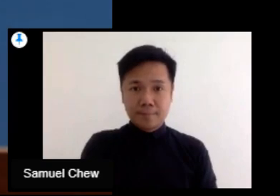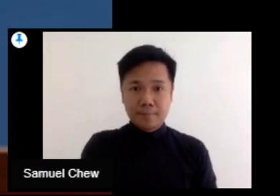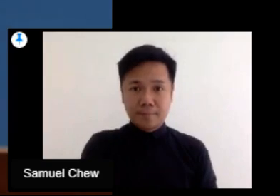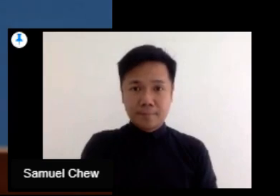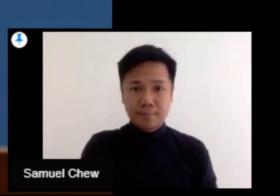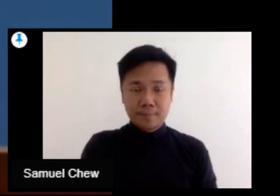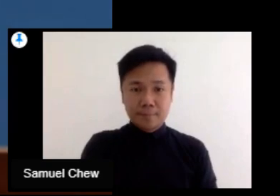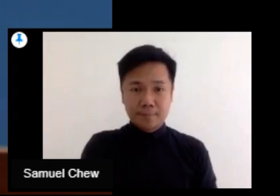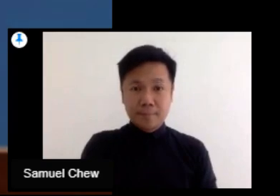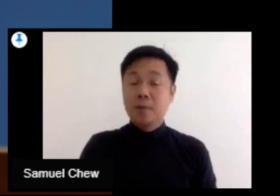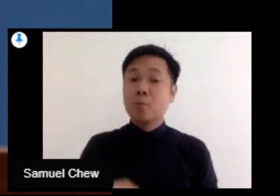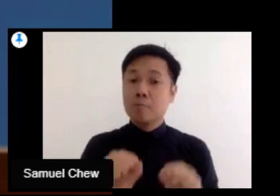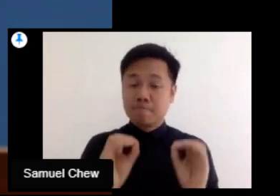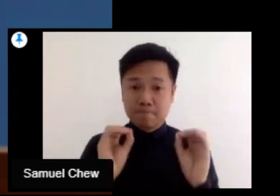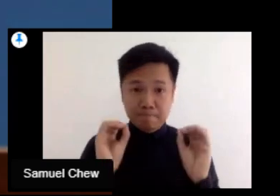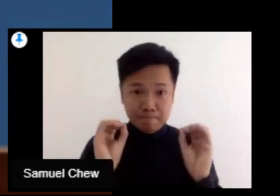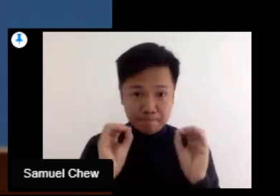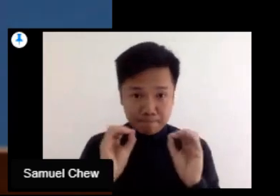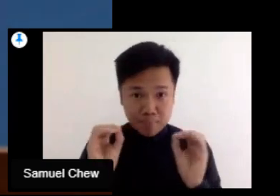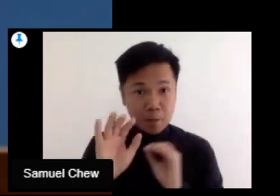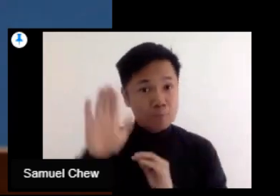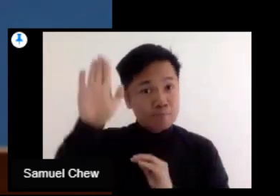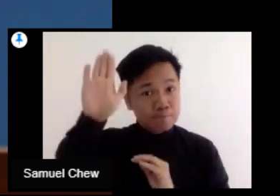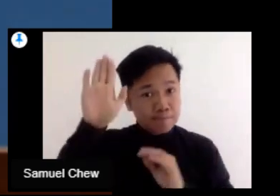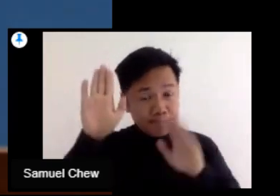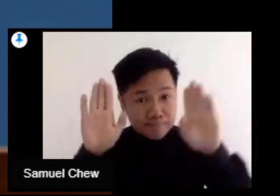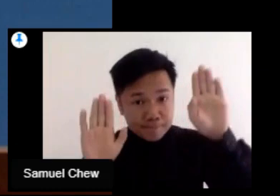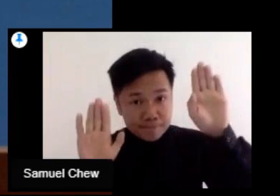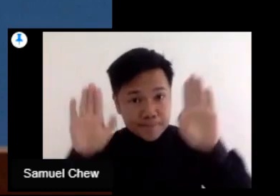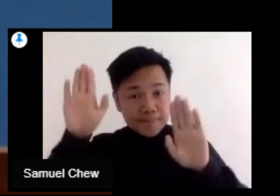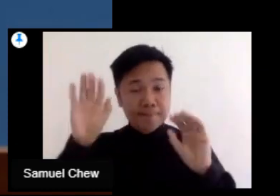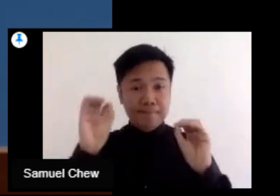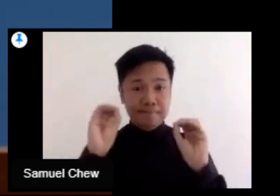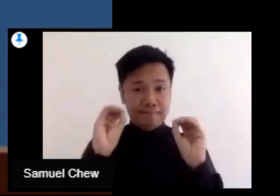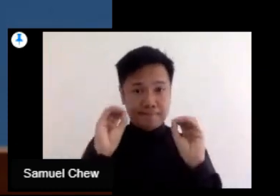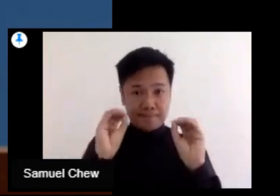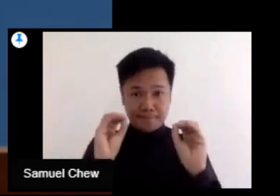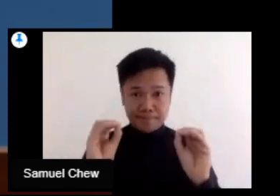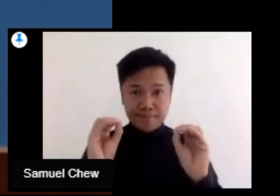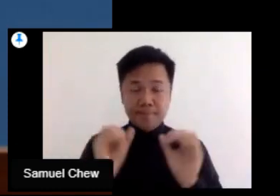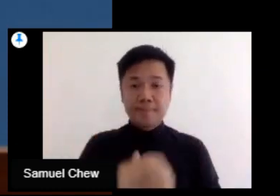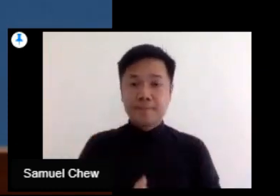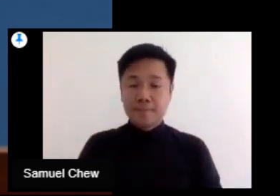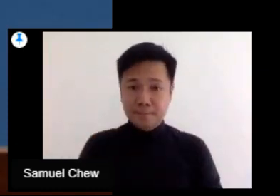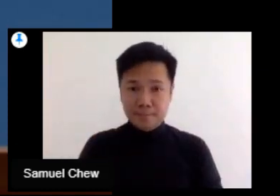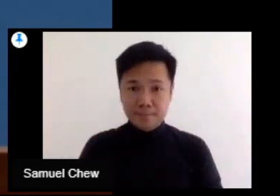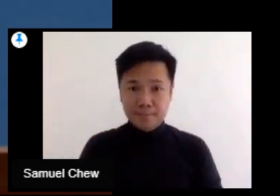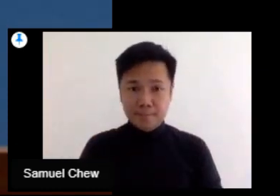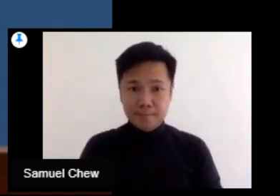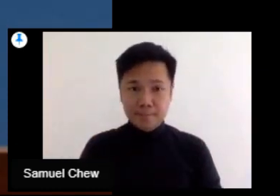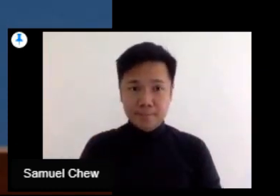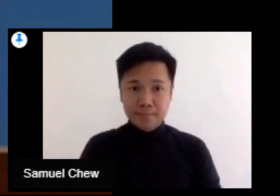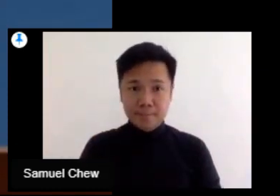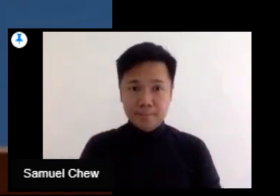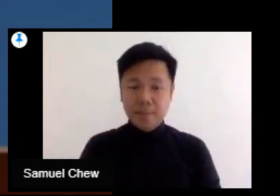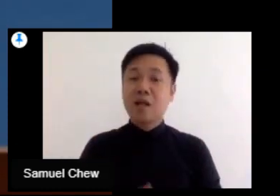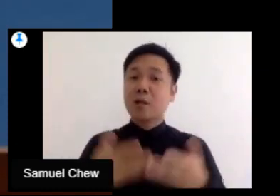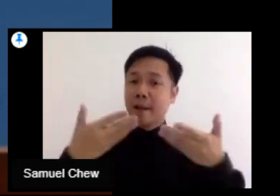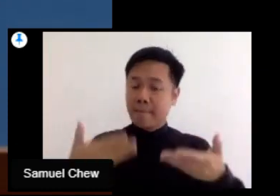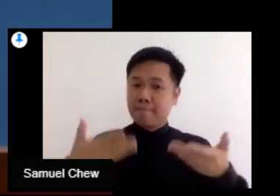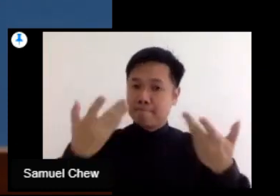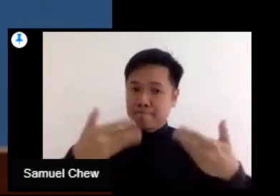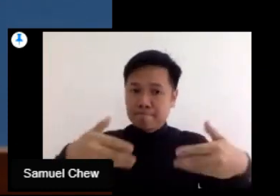As there are no further delegates wishing to address the committee, then I will proceed to closure.